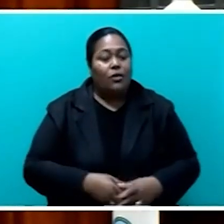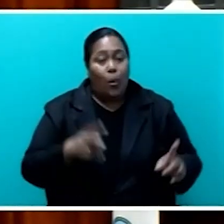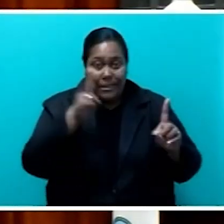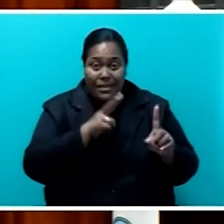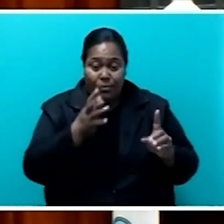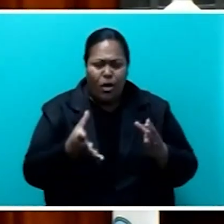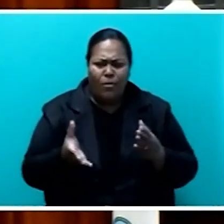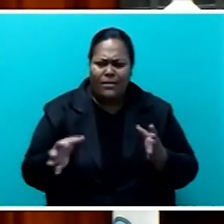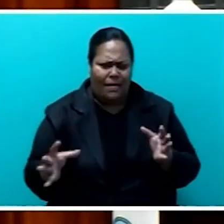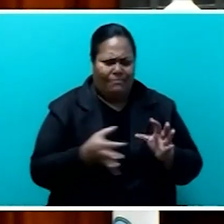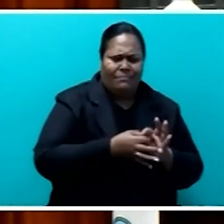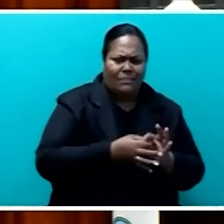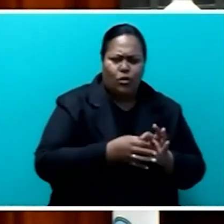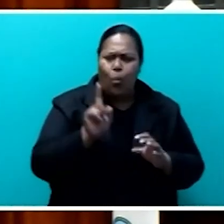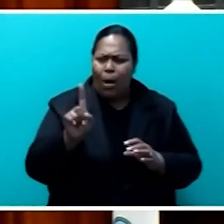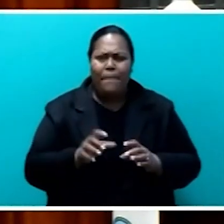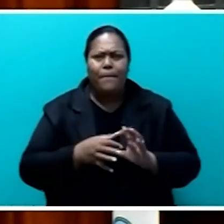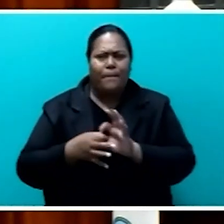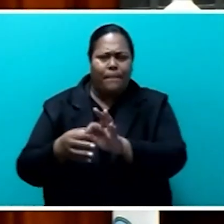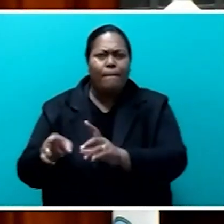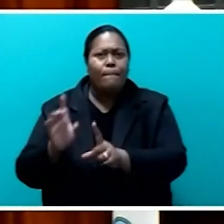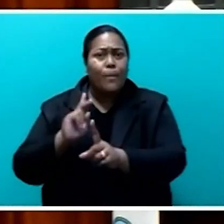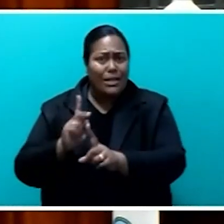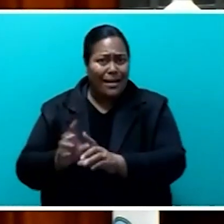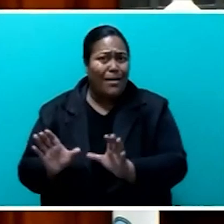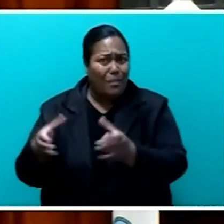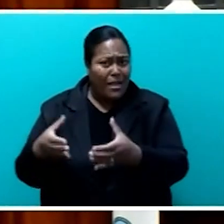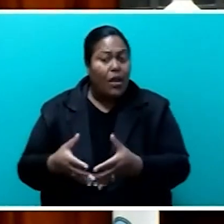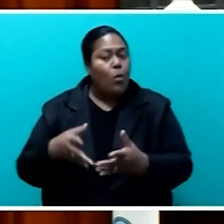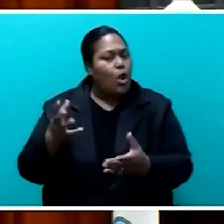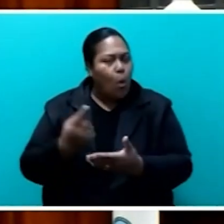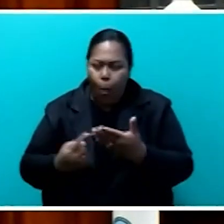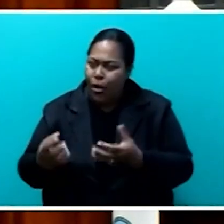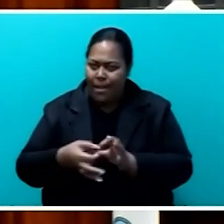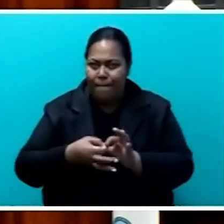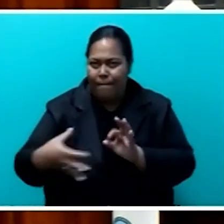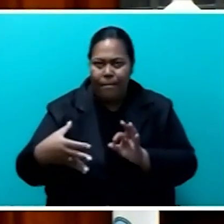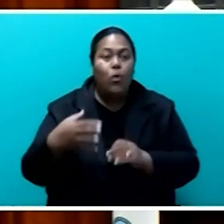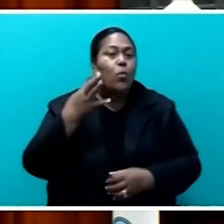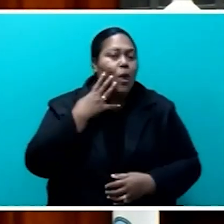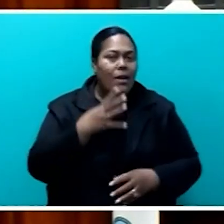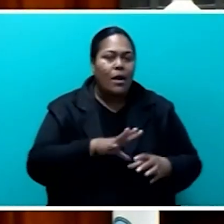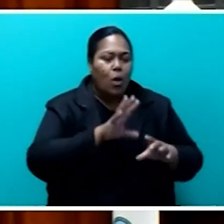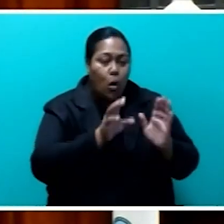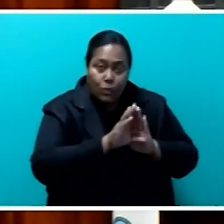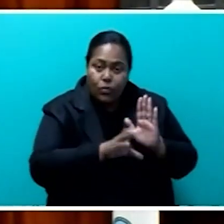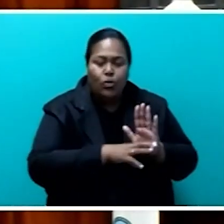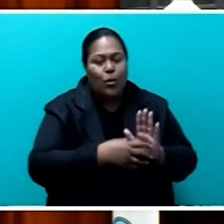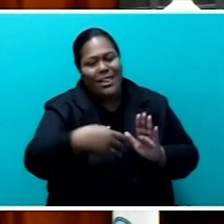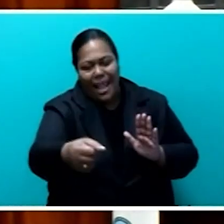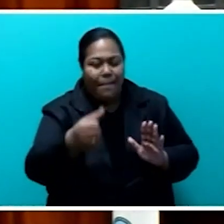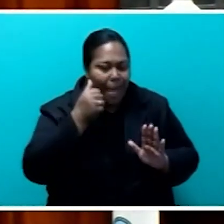of the Constitution to one political party will only be removed if this Constitution is taken back to the